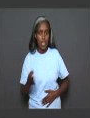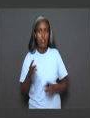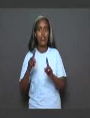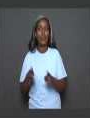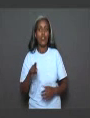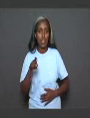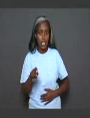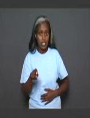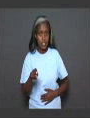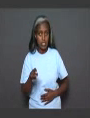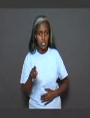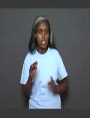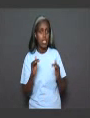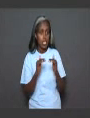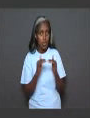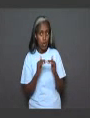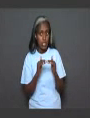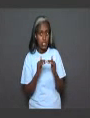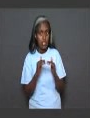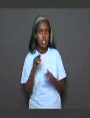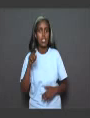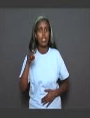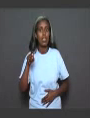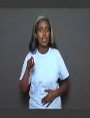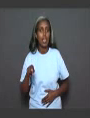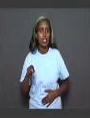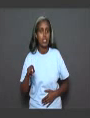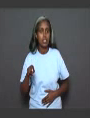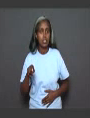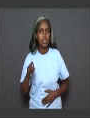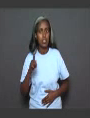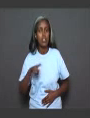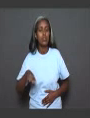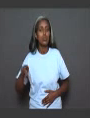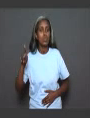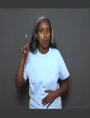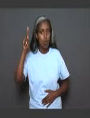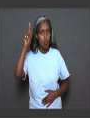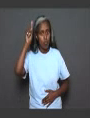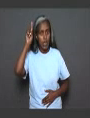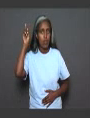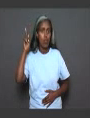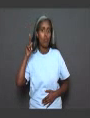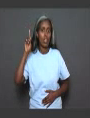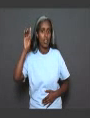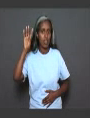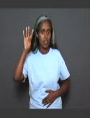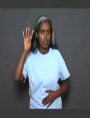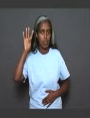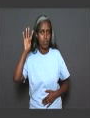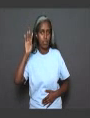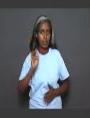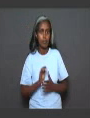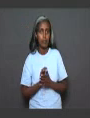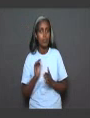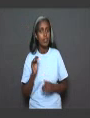of x equals x to the power of 1 over